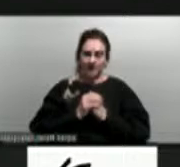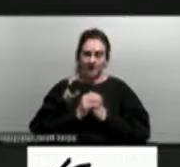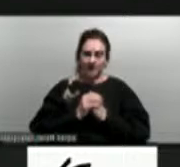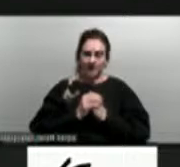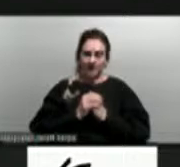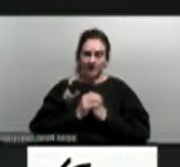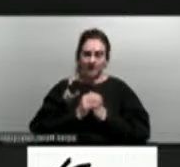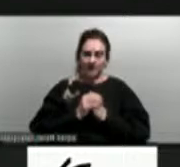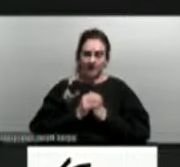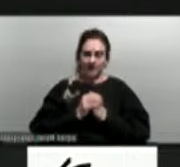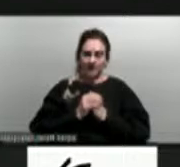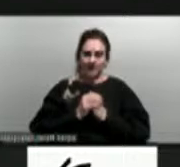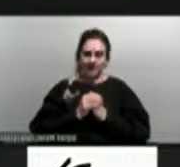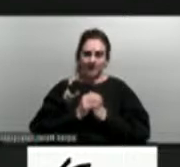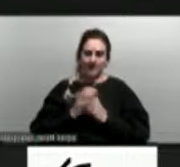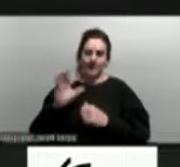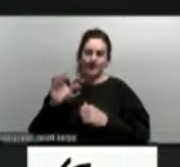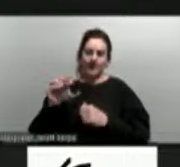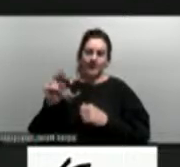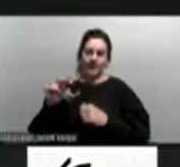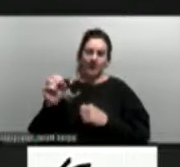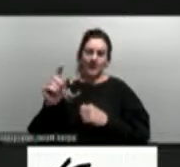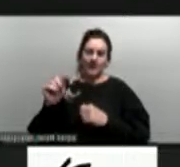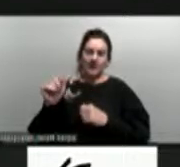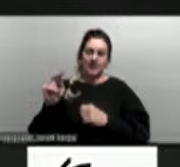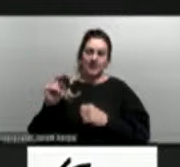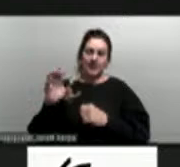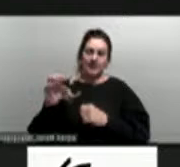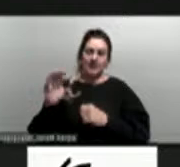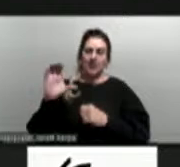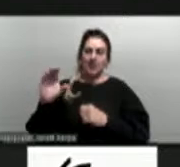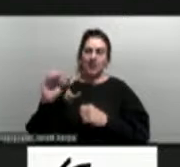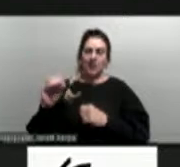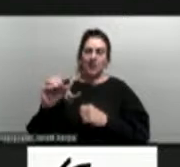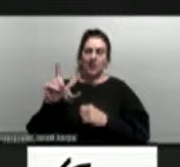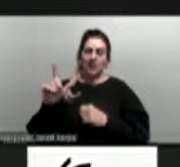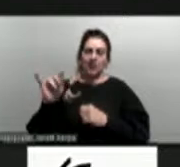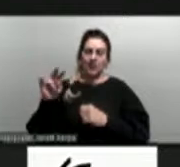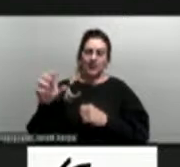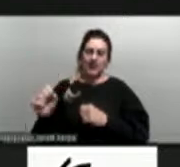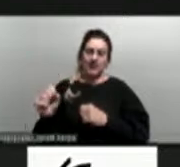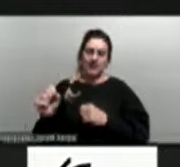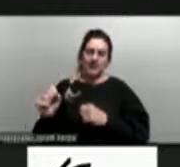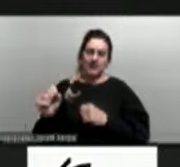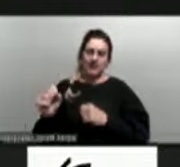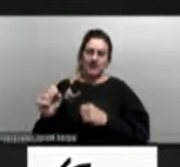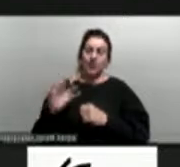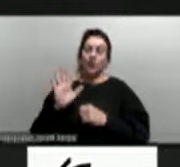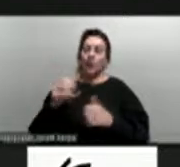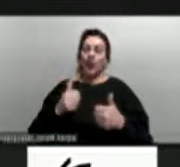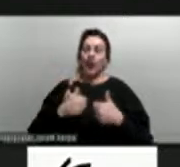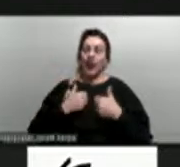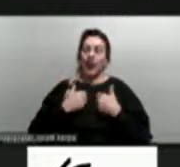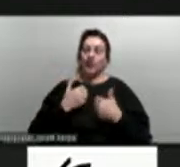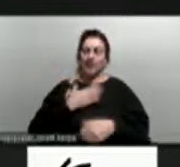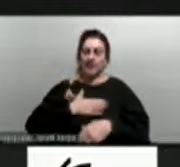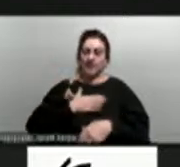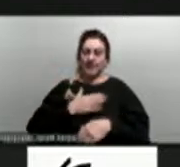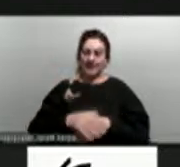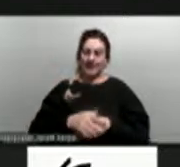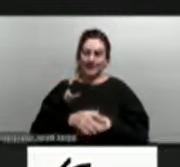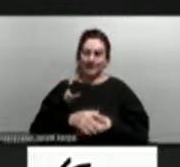speaker I have is Constant Collins. Constant Collins, please unmute your mic and state your name and address for the